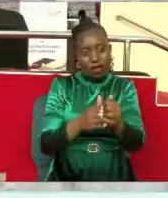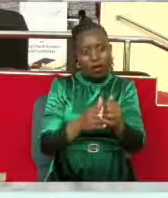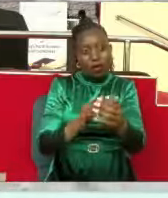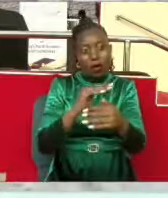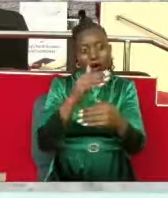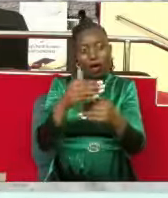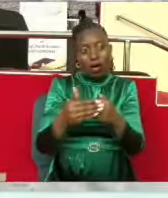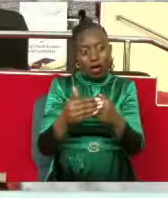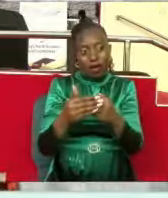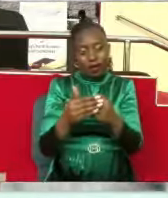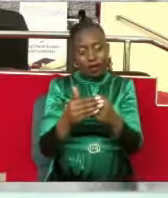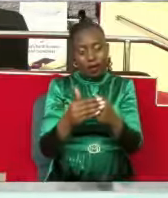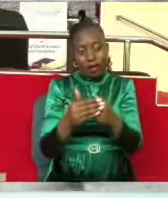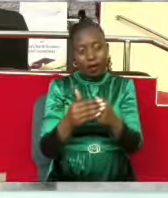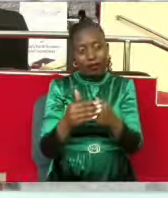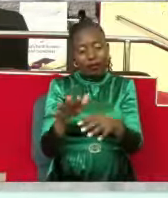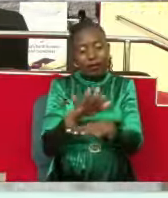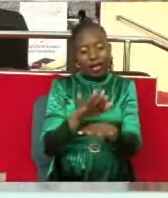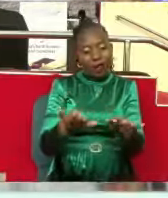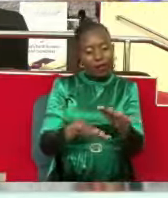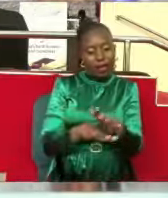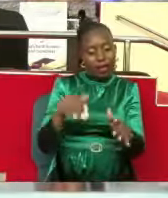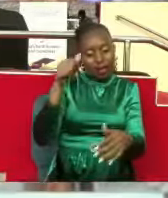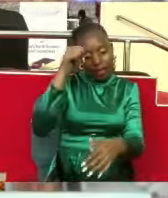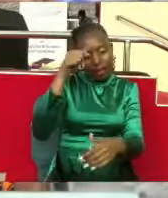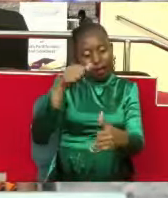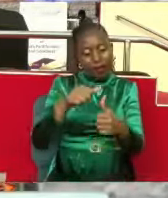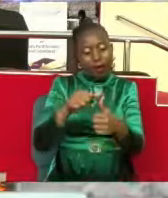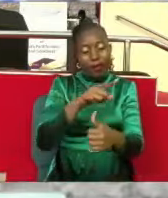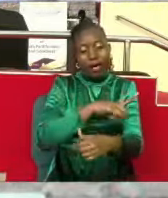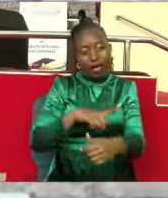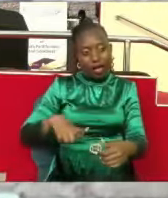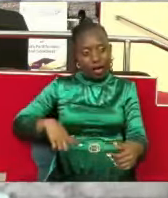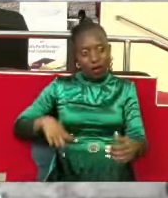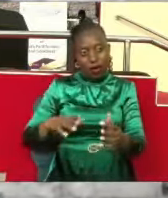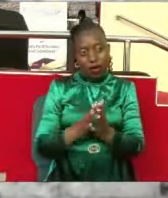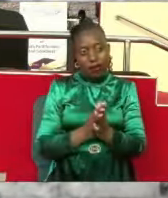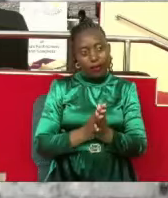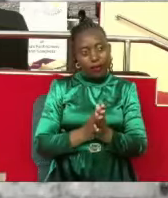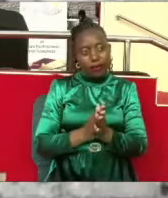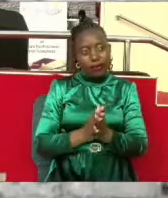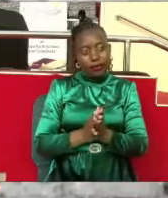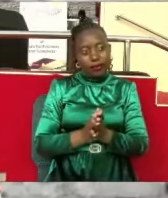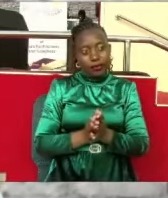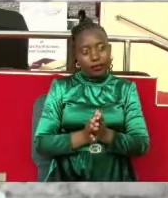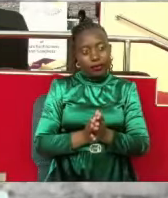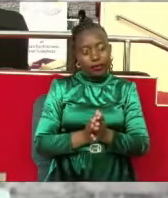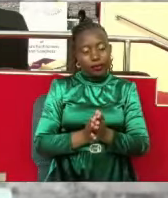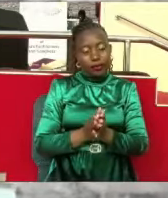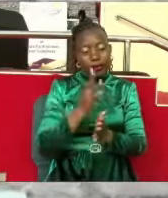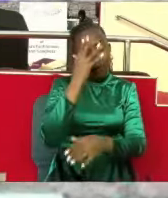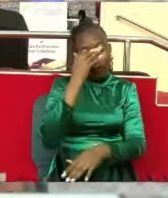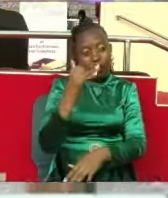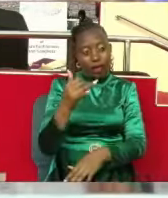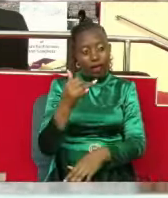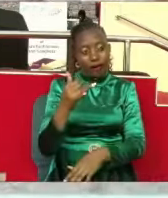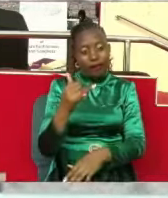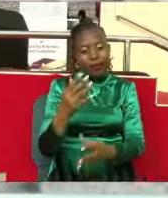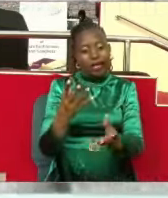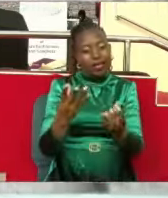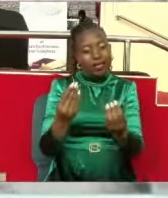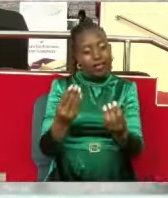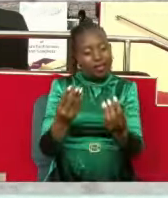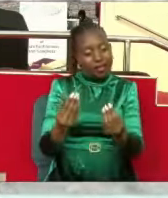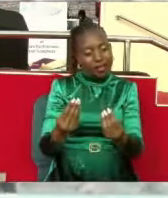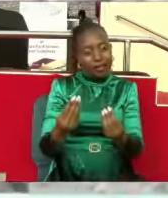full, remember the Lord your God. Alipoambia ule mji ambao anawapeleka ambapo mshakula na mkashiba, mkumbuke Bwana Mungu wenu. Why? Because it's very easy when